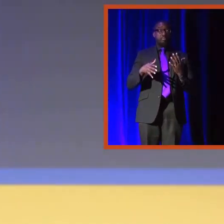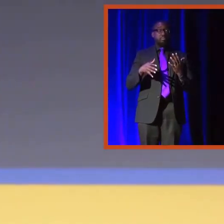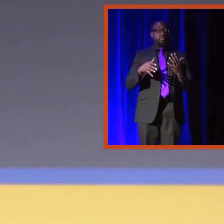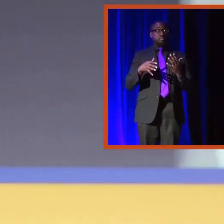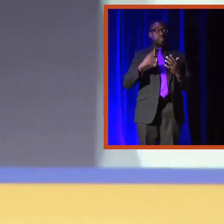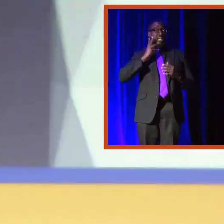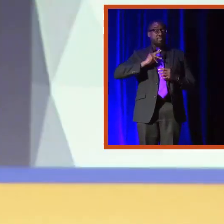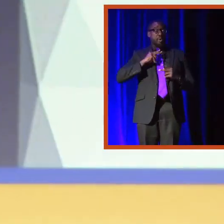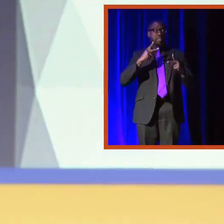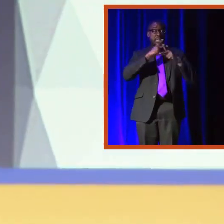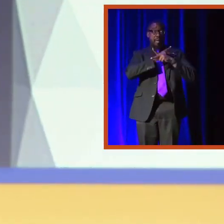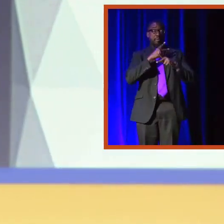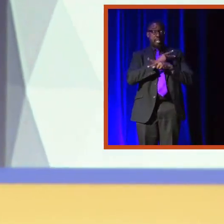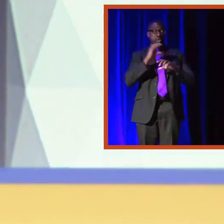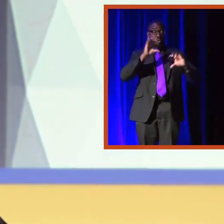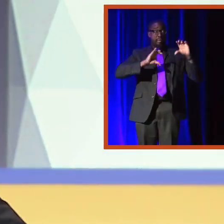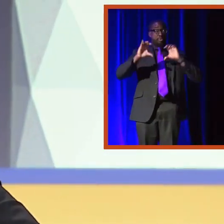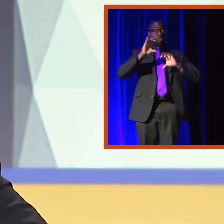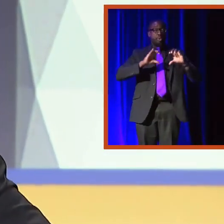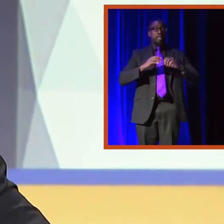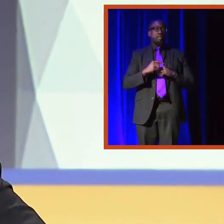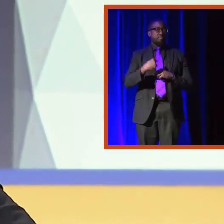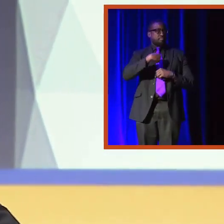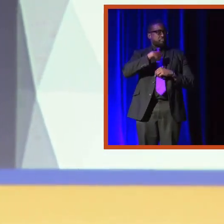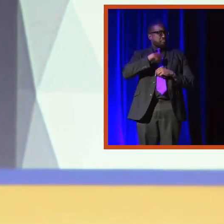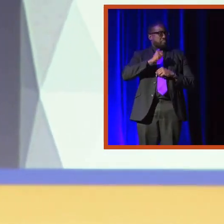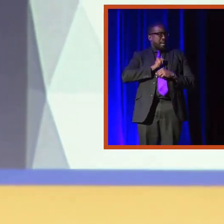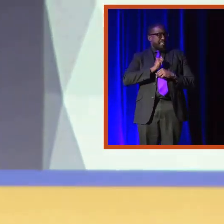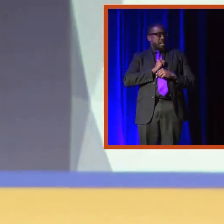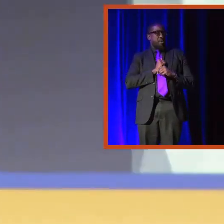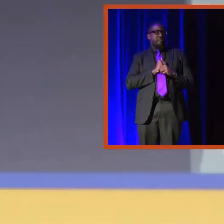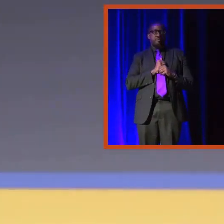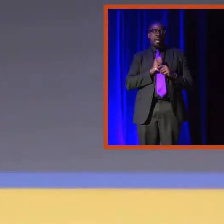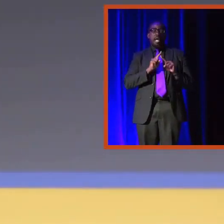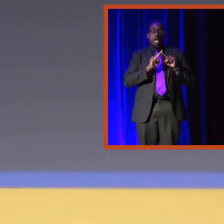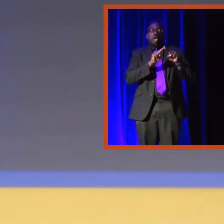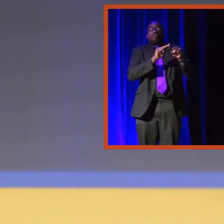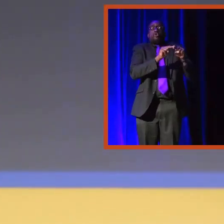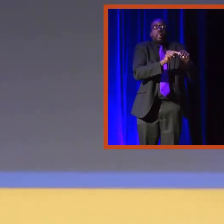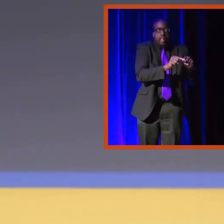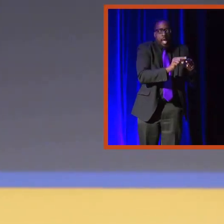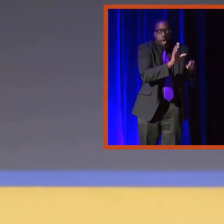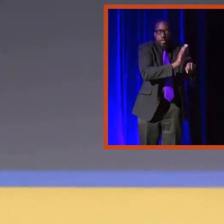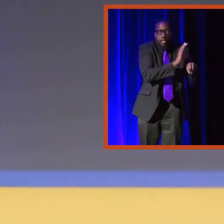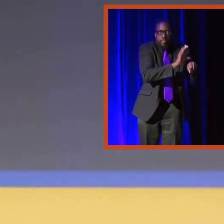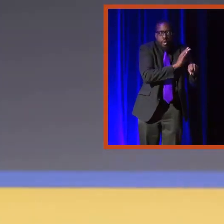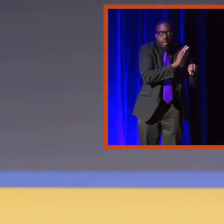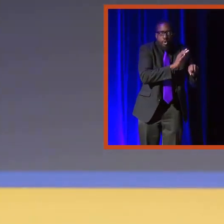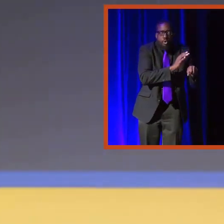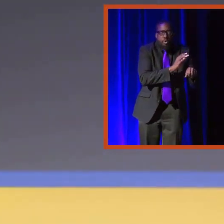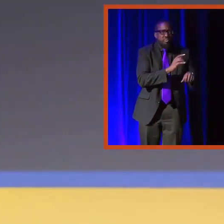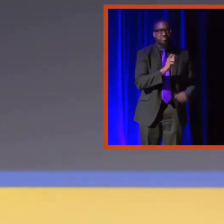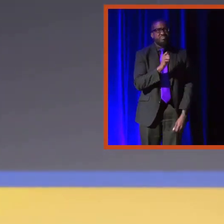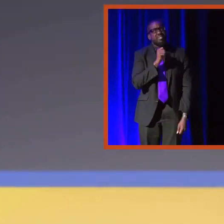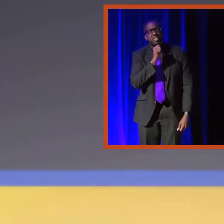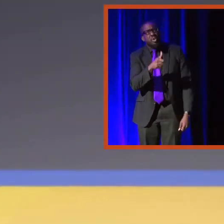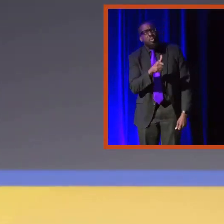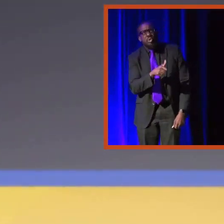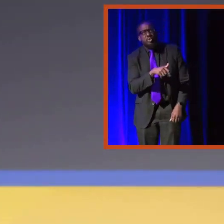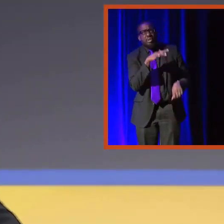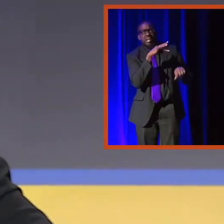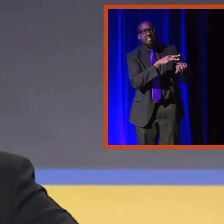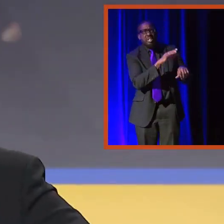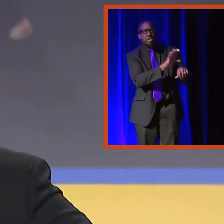myself, has made the mistake of over-relying on the computer, and you really shouldn't touch the